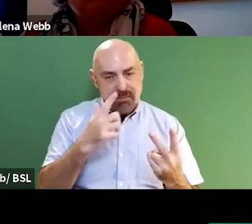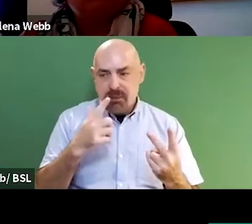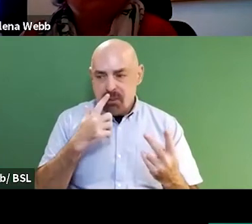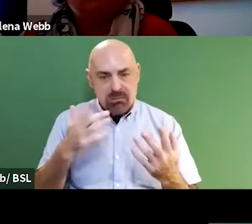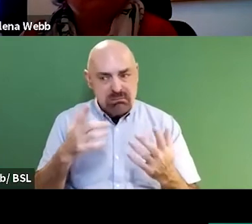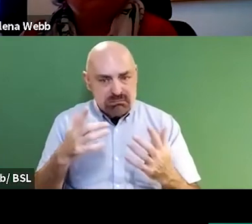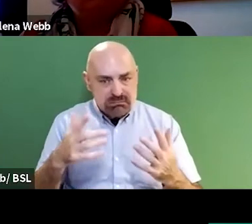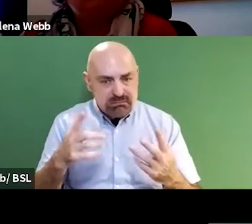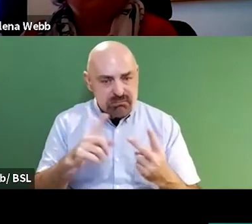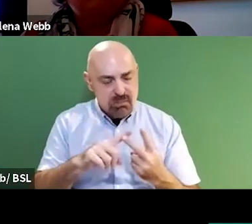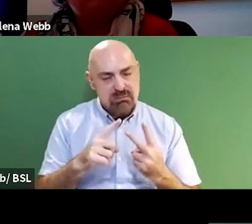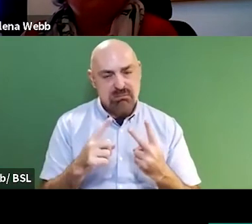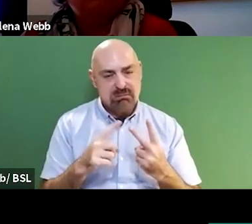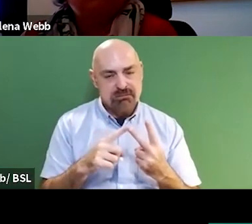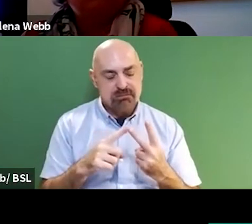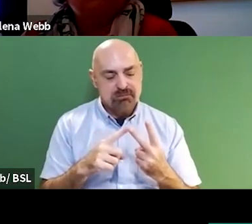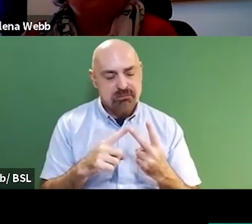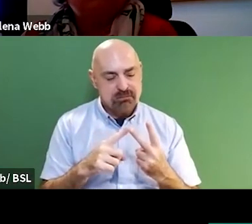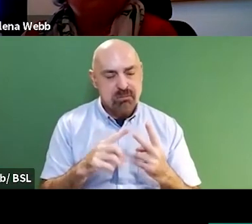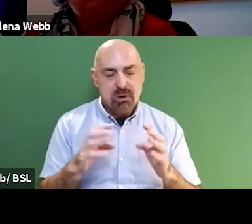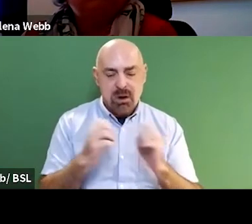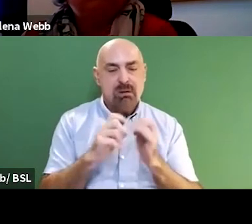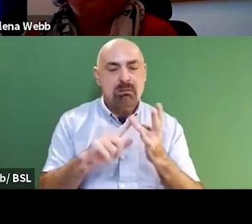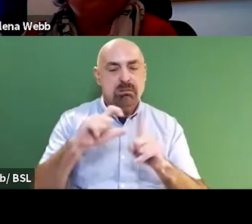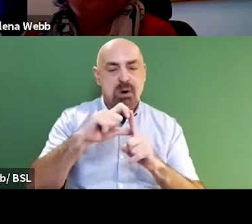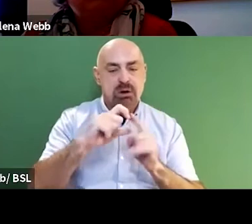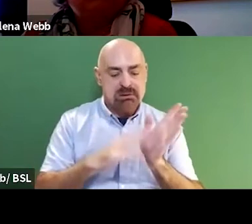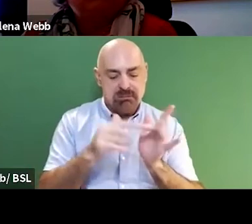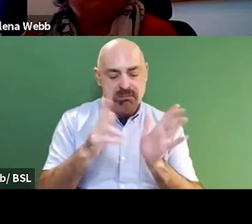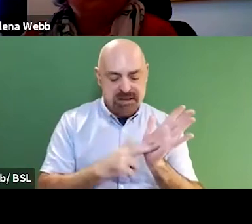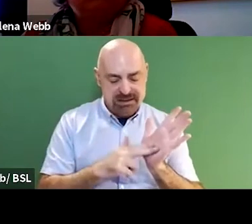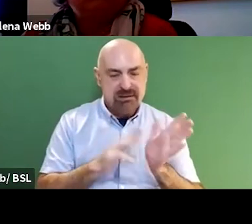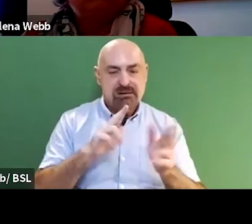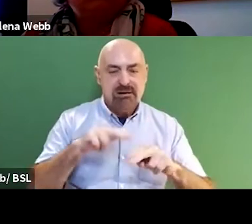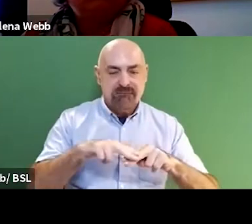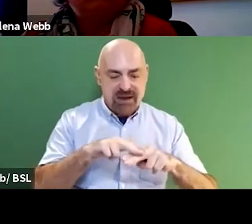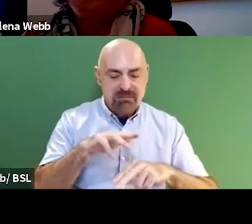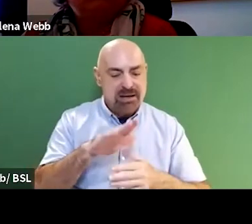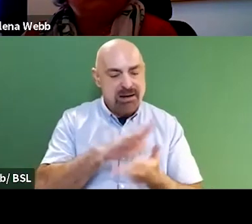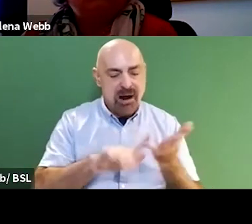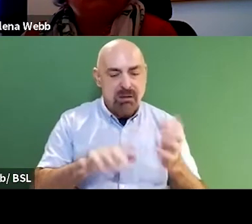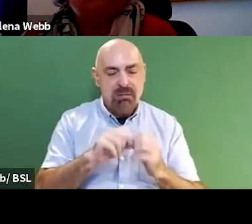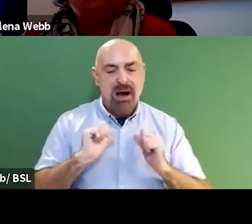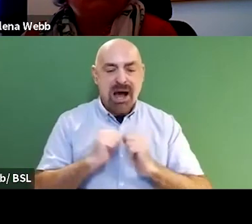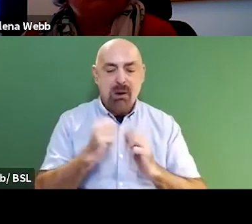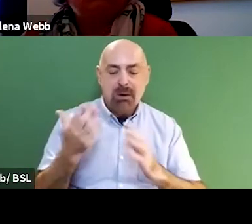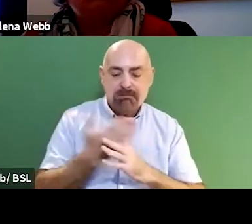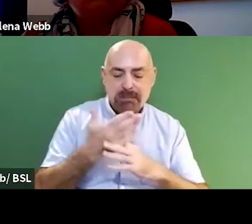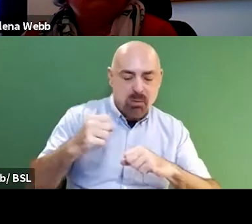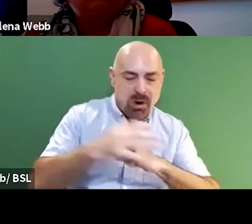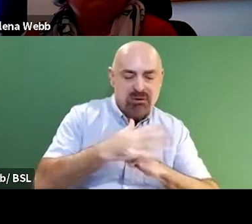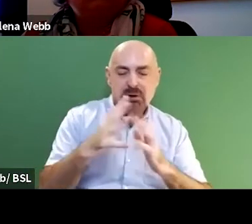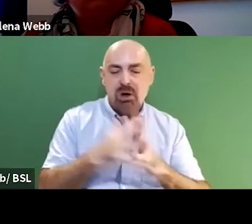So as an example, our Bodmin Family Hub hosts midwifery colleagues. Wadebridge Family